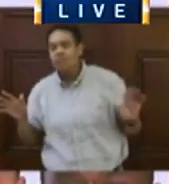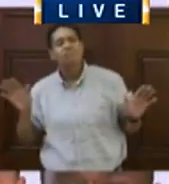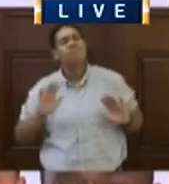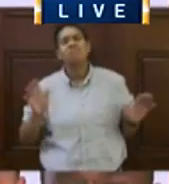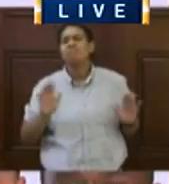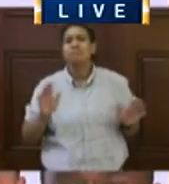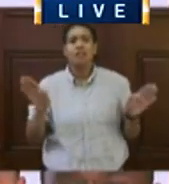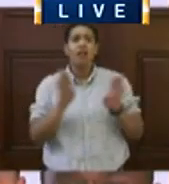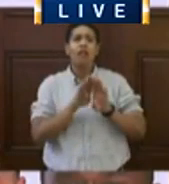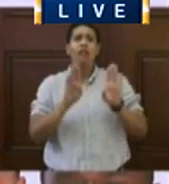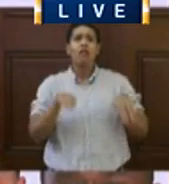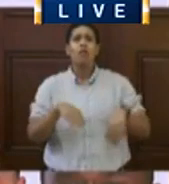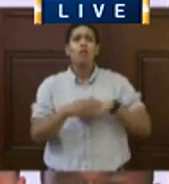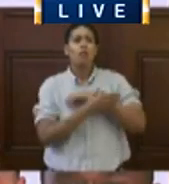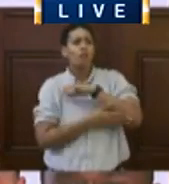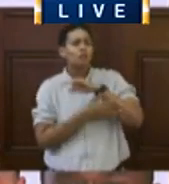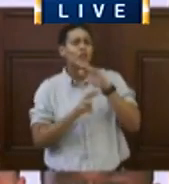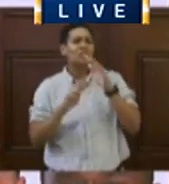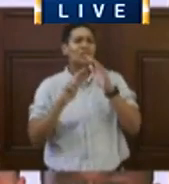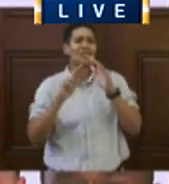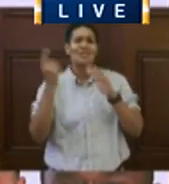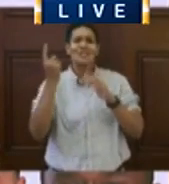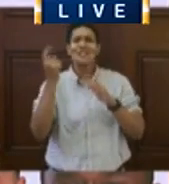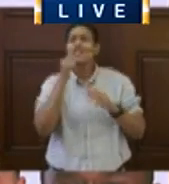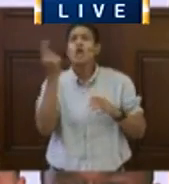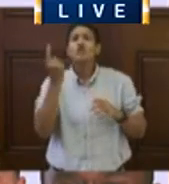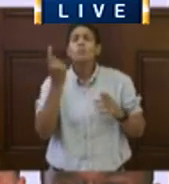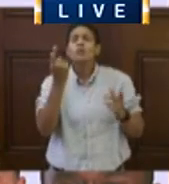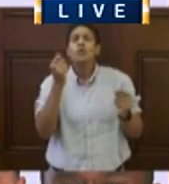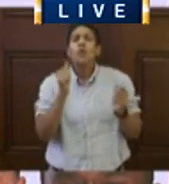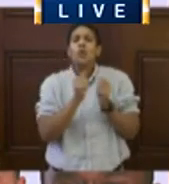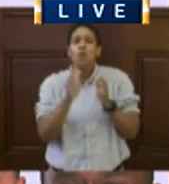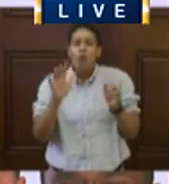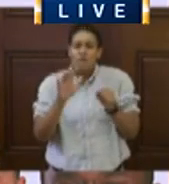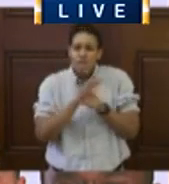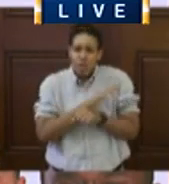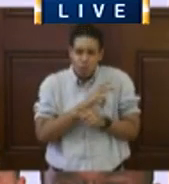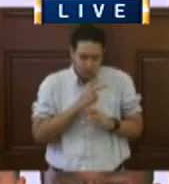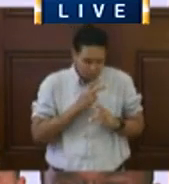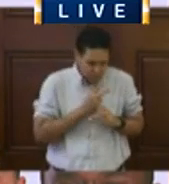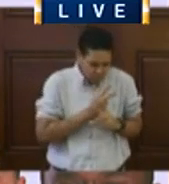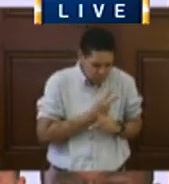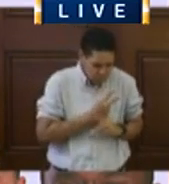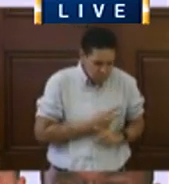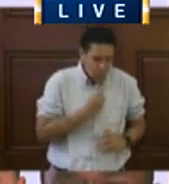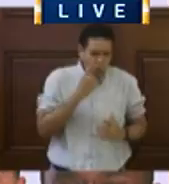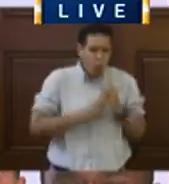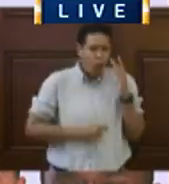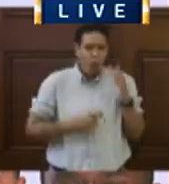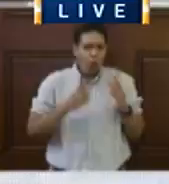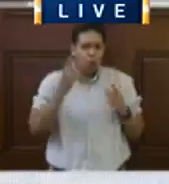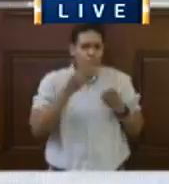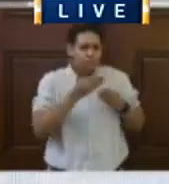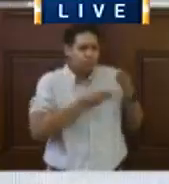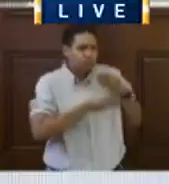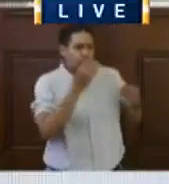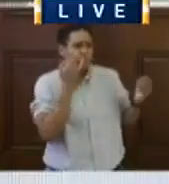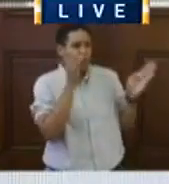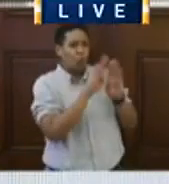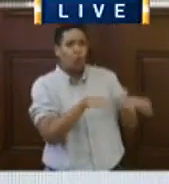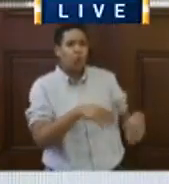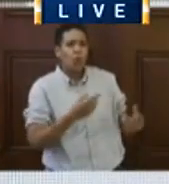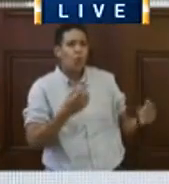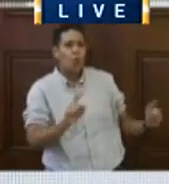that you do without fully calculating what the economic costs are. If we put in